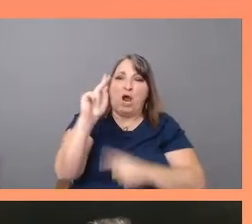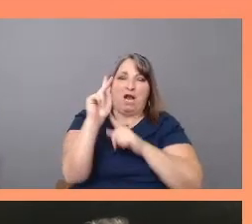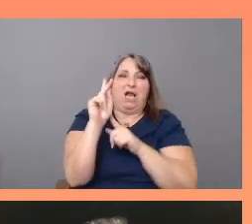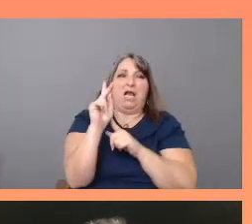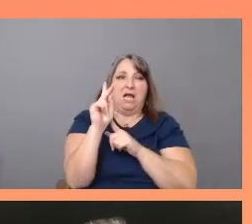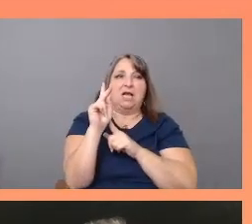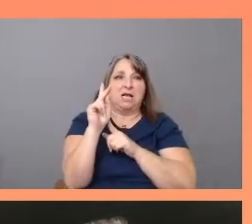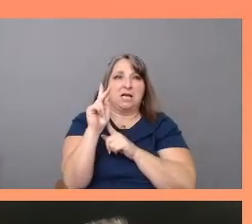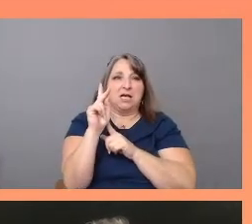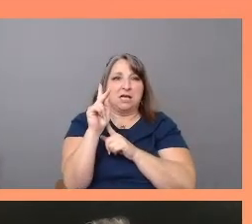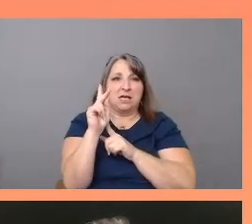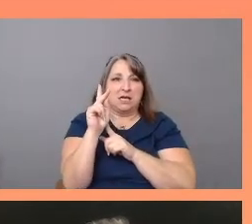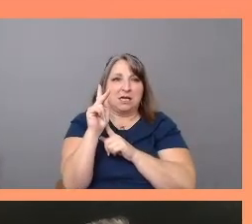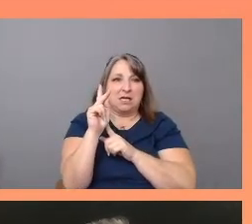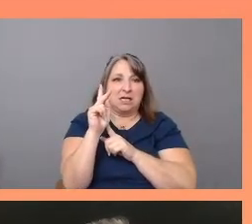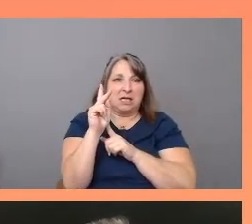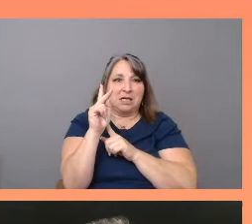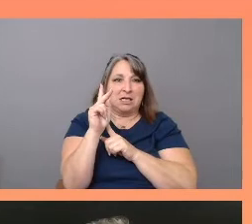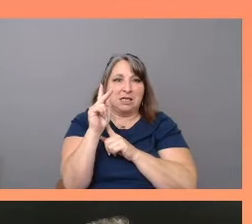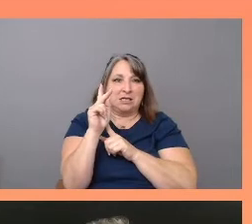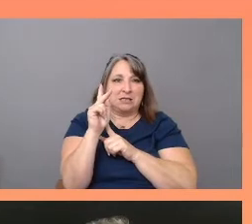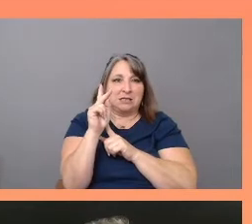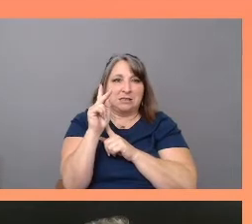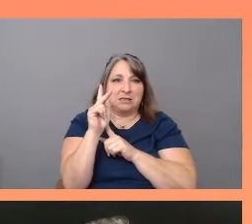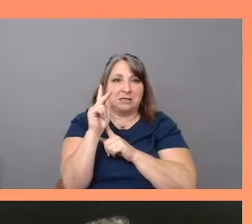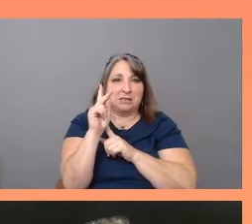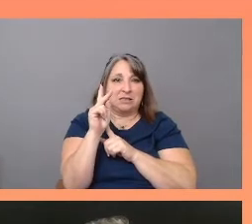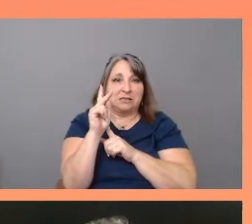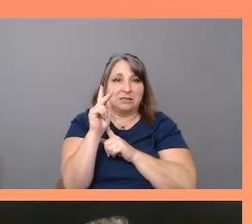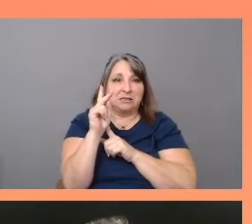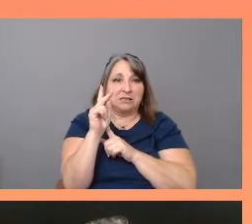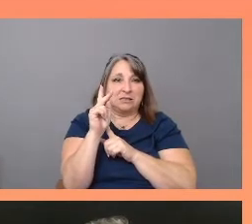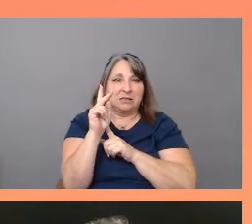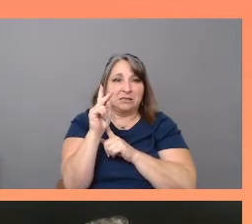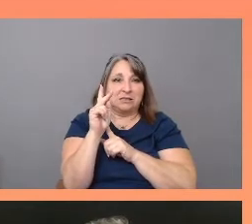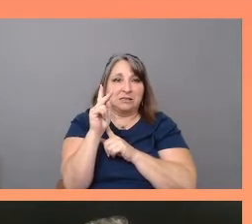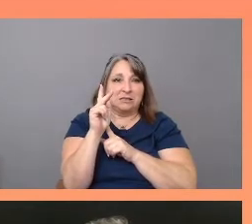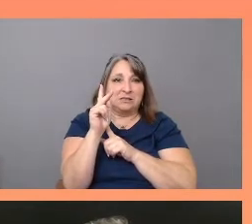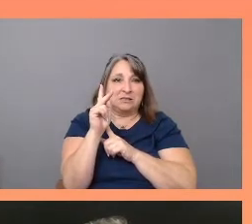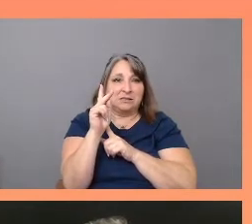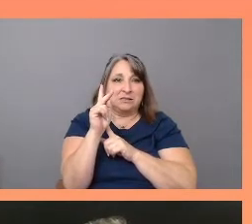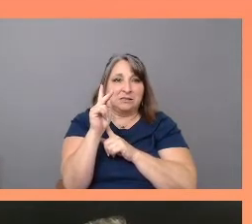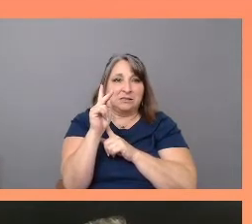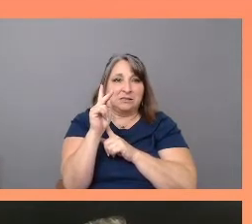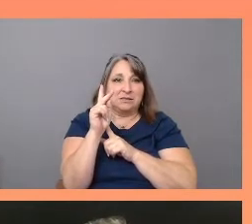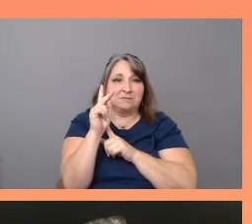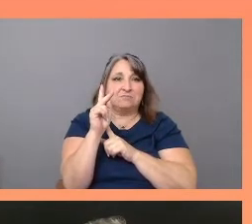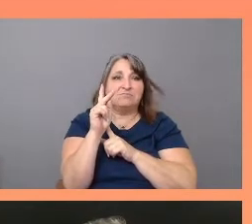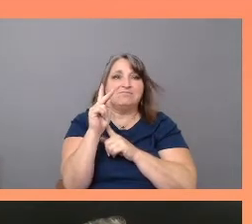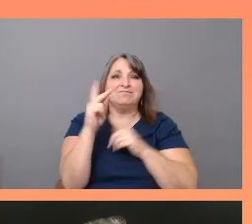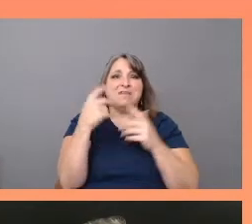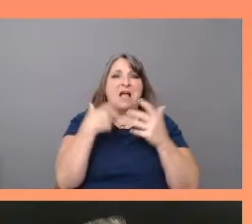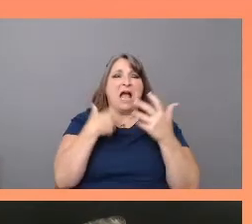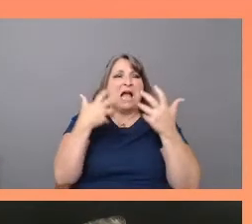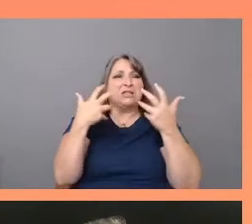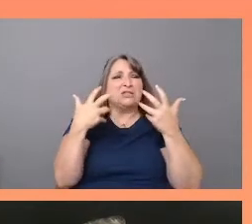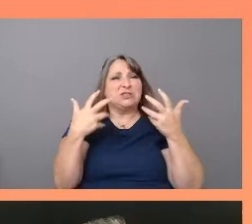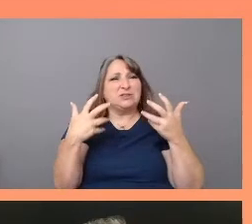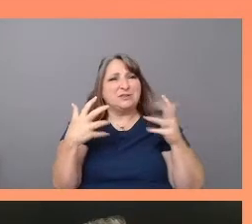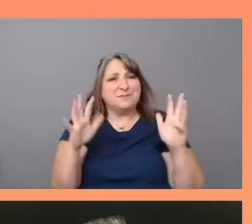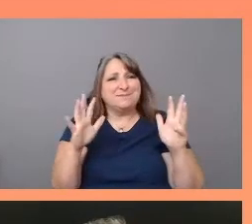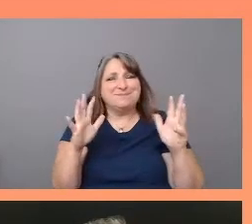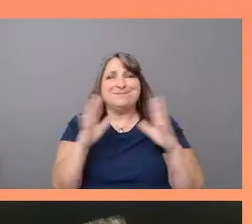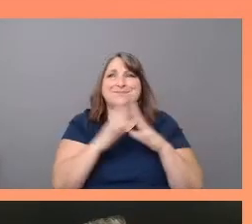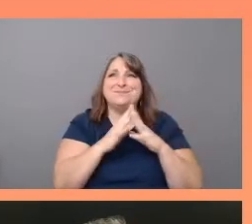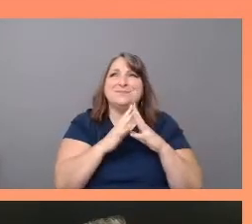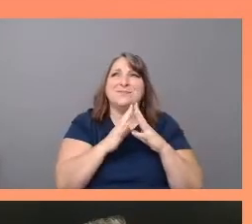There's no, what we don't want to do is, we want to tap into and help